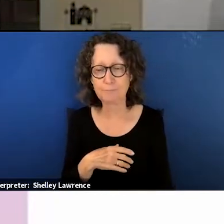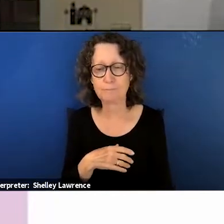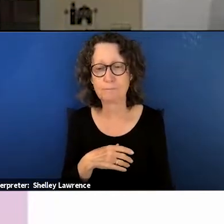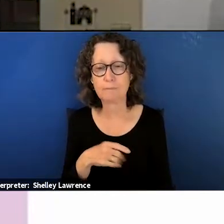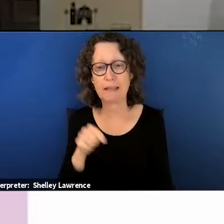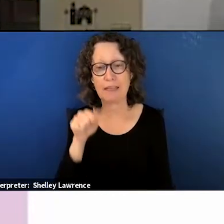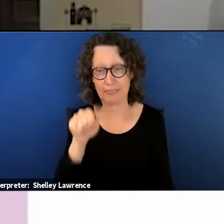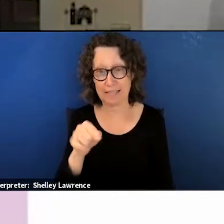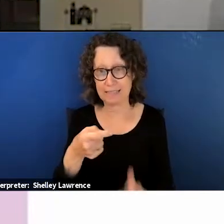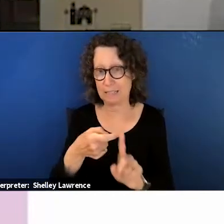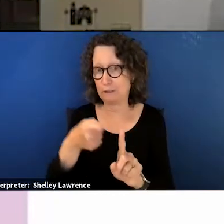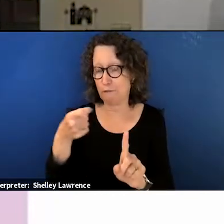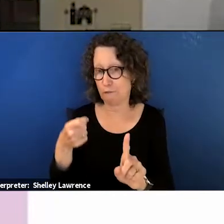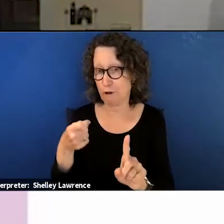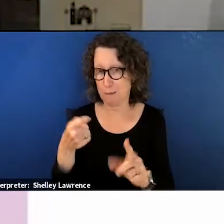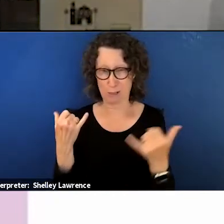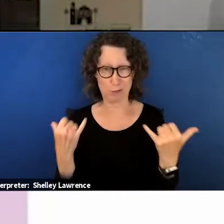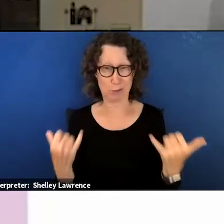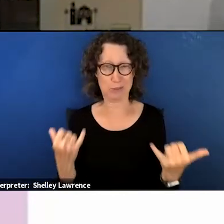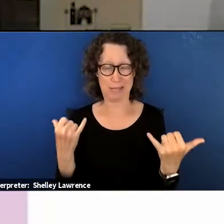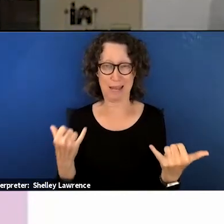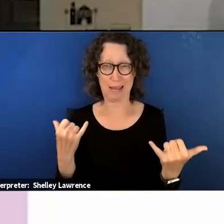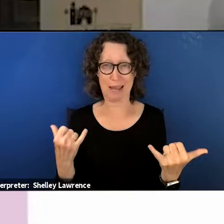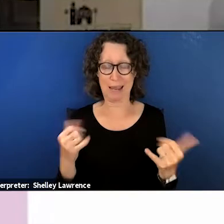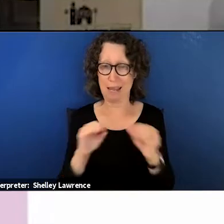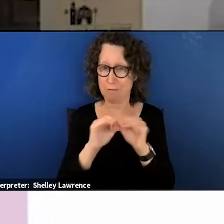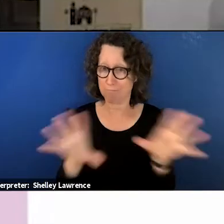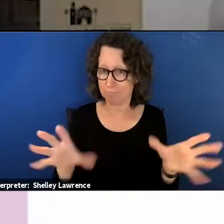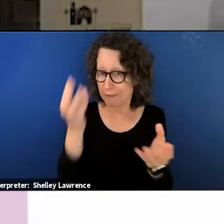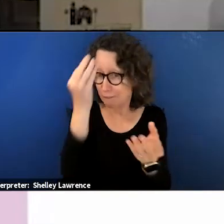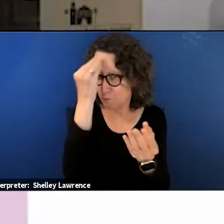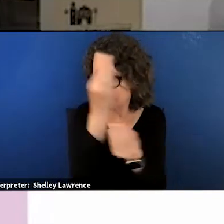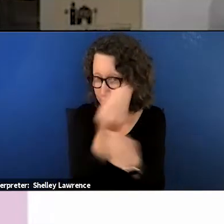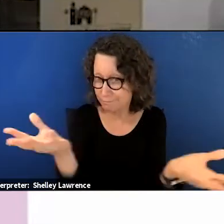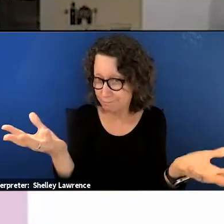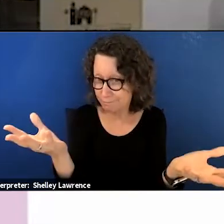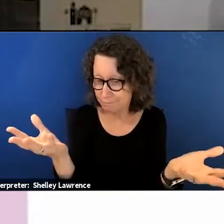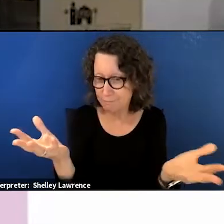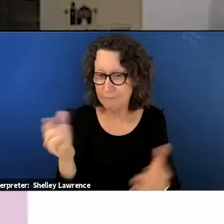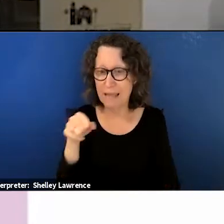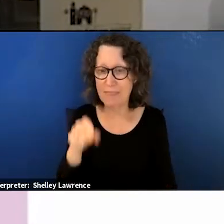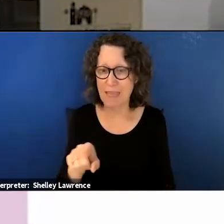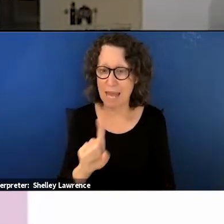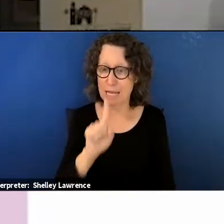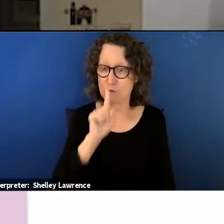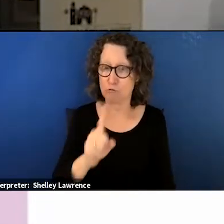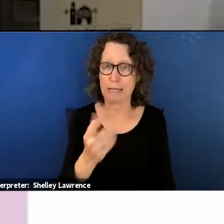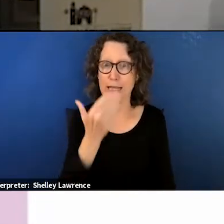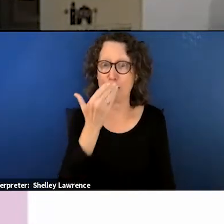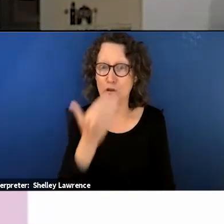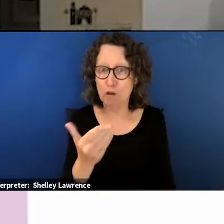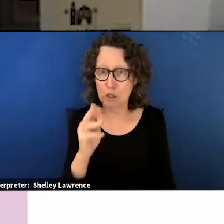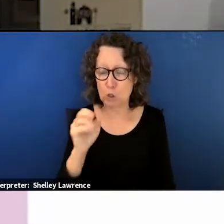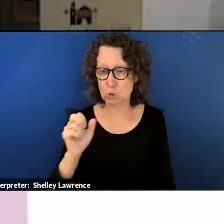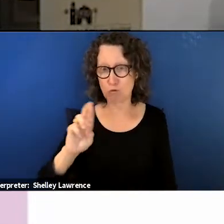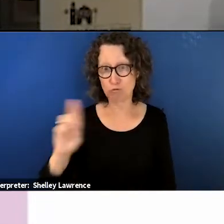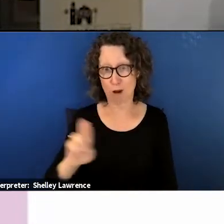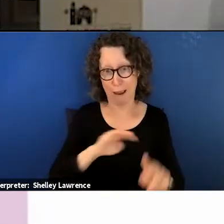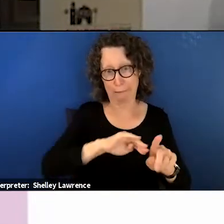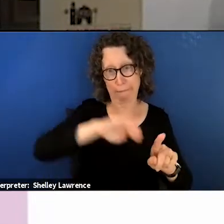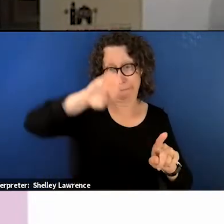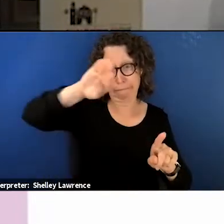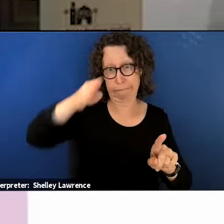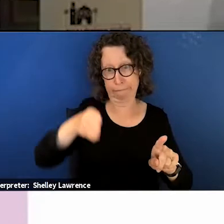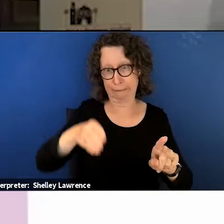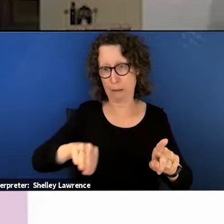this is from today's released information. That is really good news on the right-hand side. Do you see